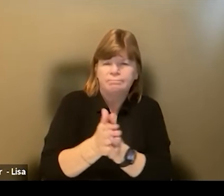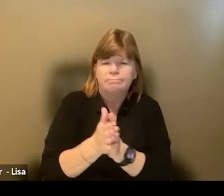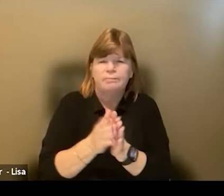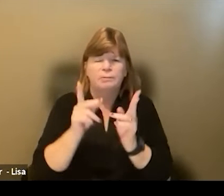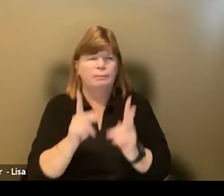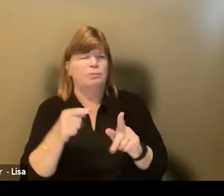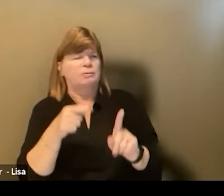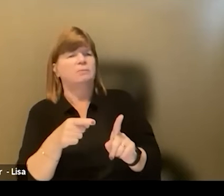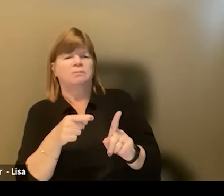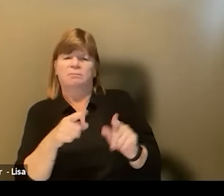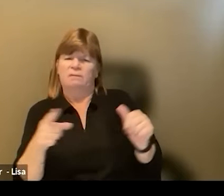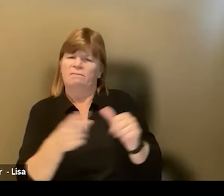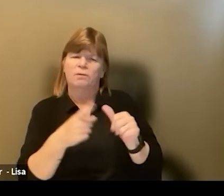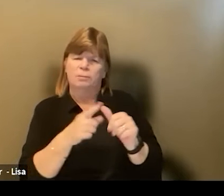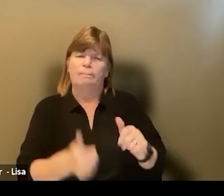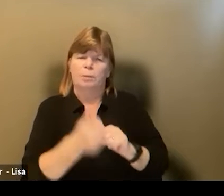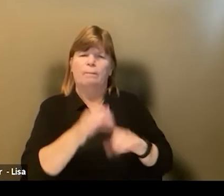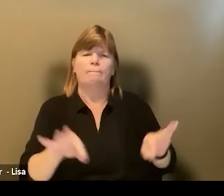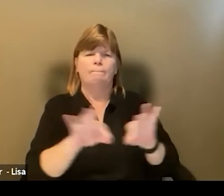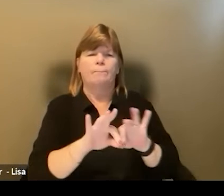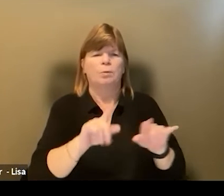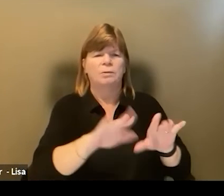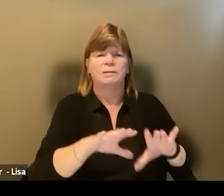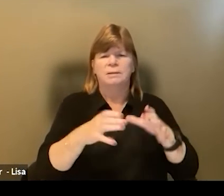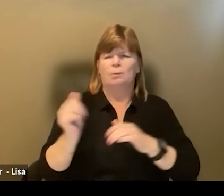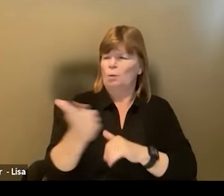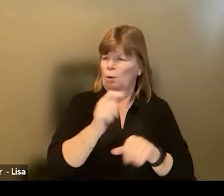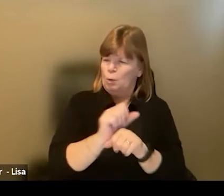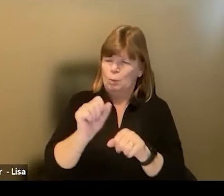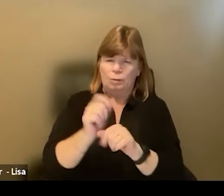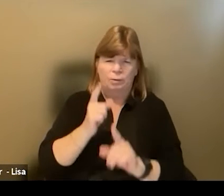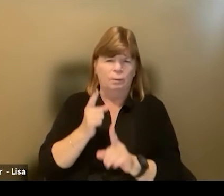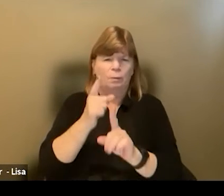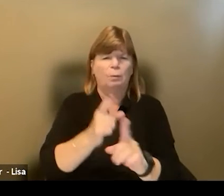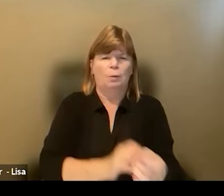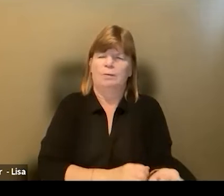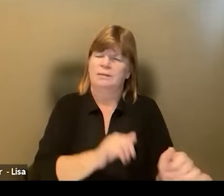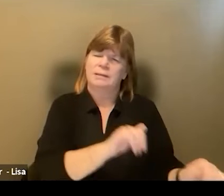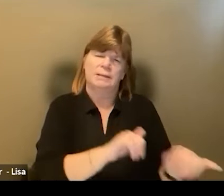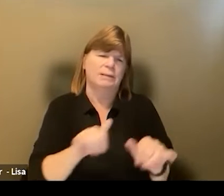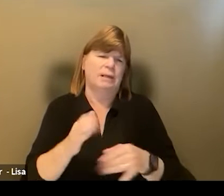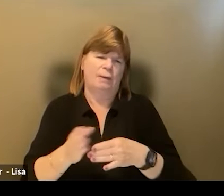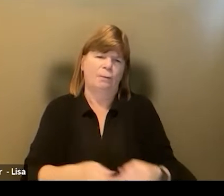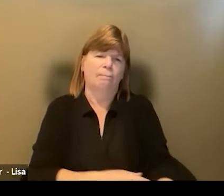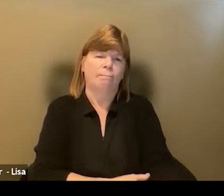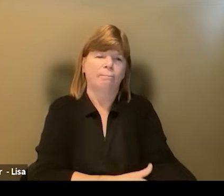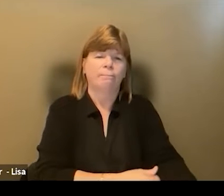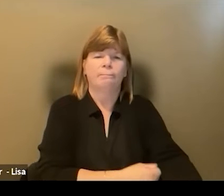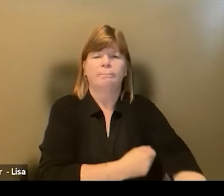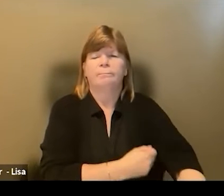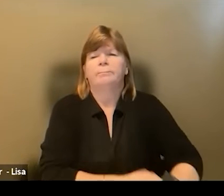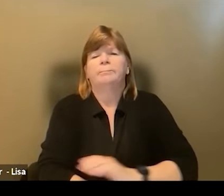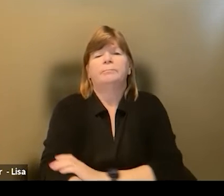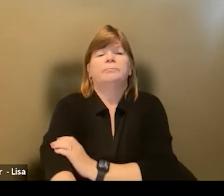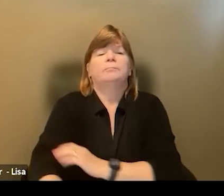recipient are at the forefront, and that team members are all working toward the same outcome and goals for